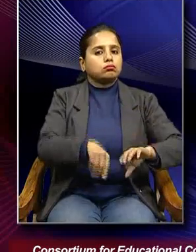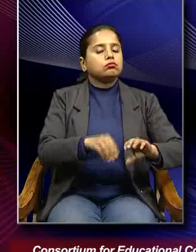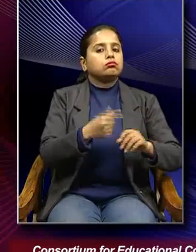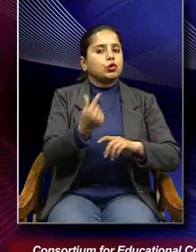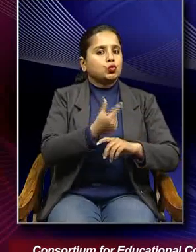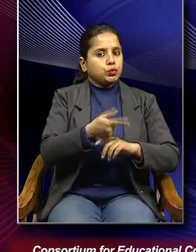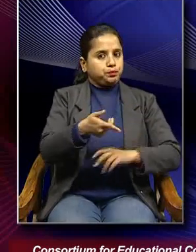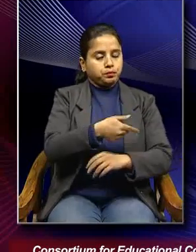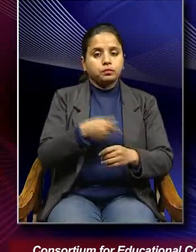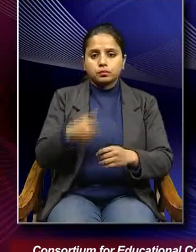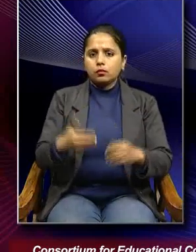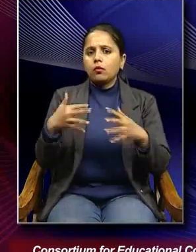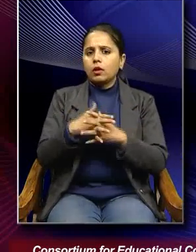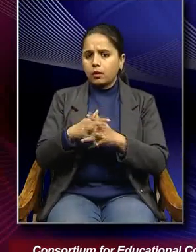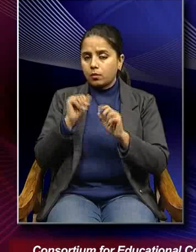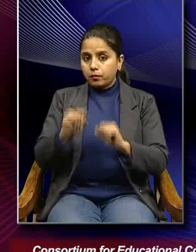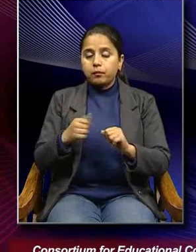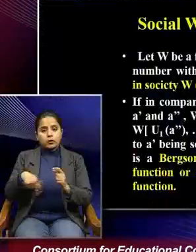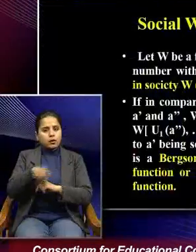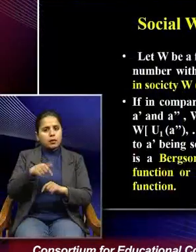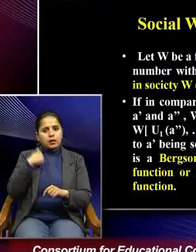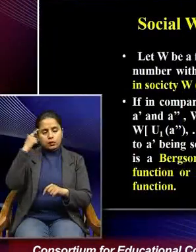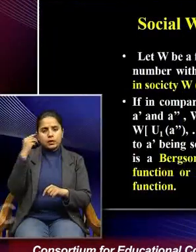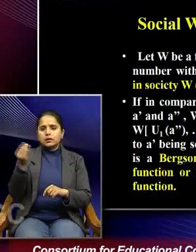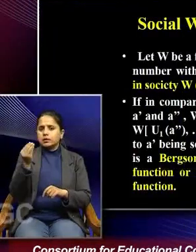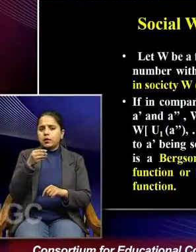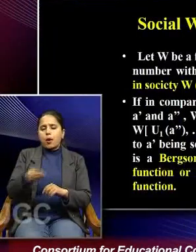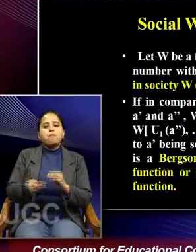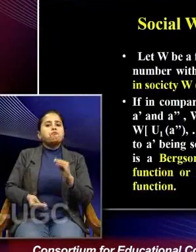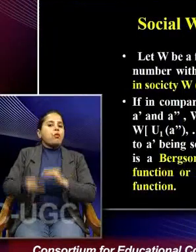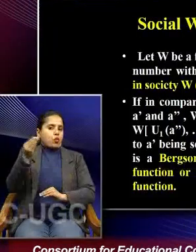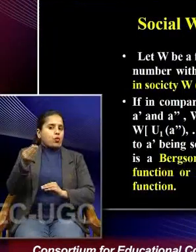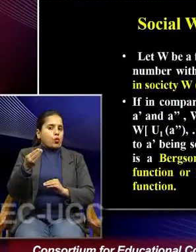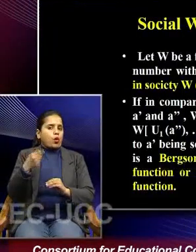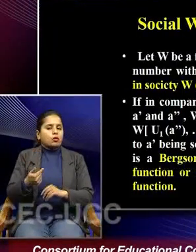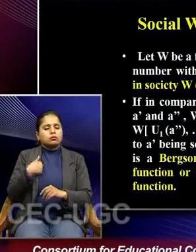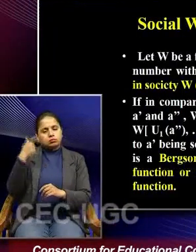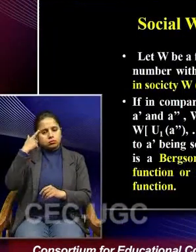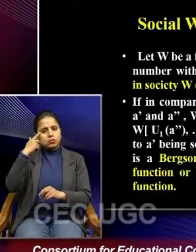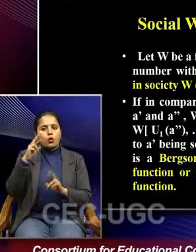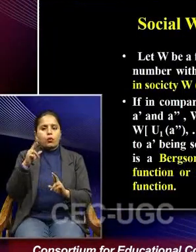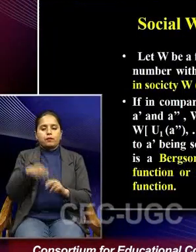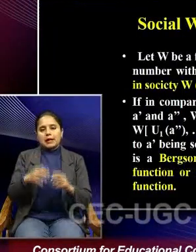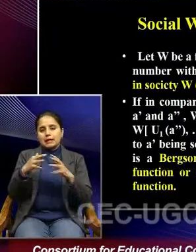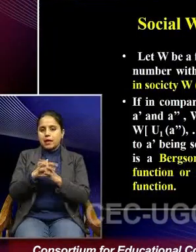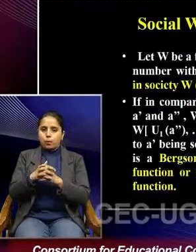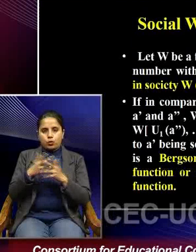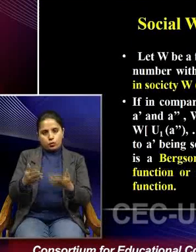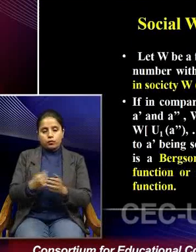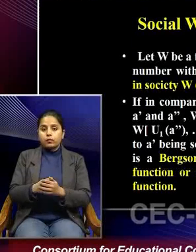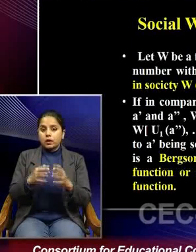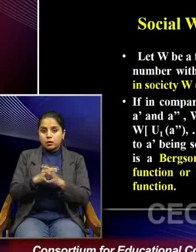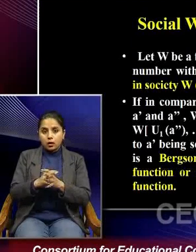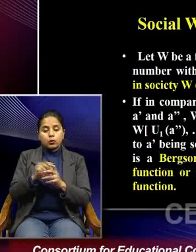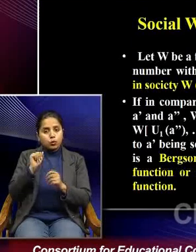Let W, now we have to assume certain more components like W be